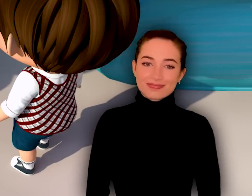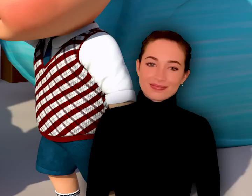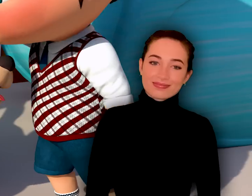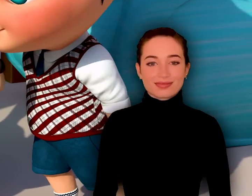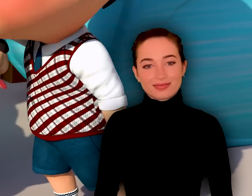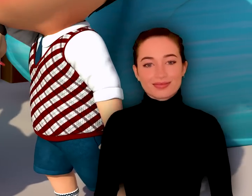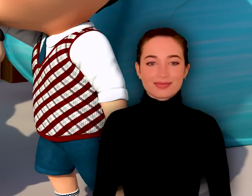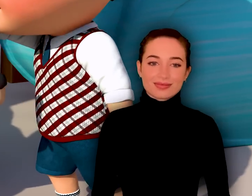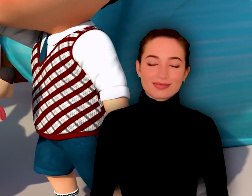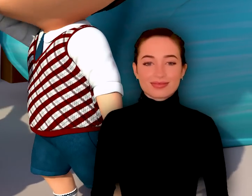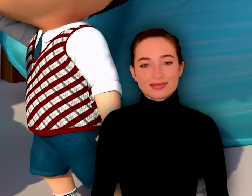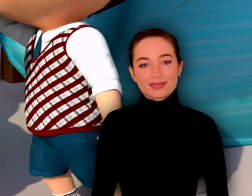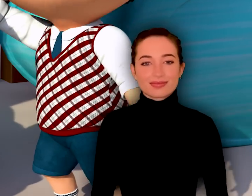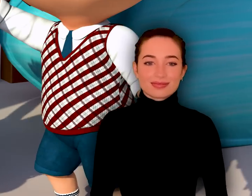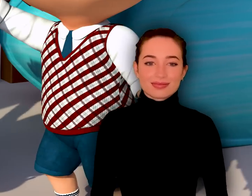Town